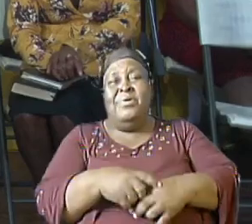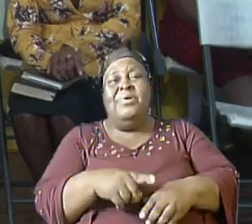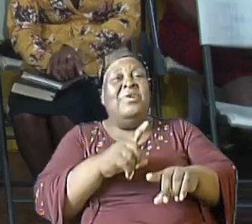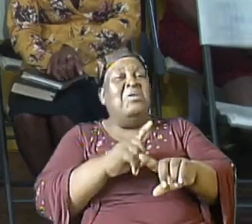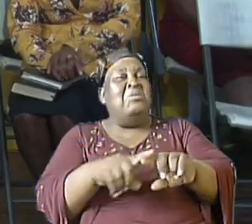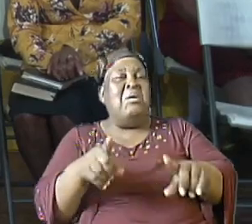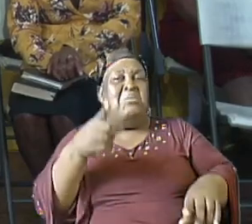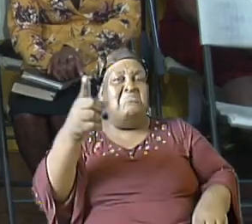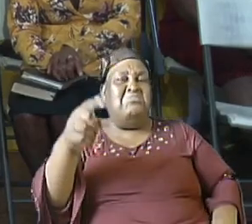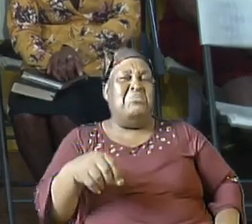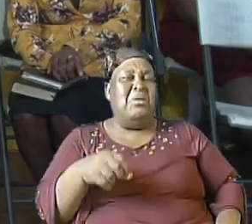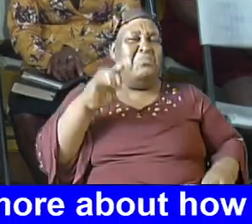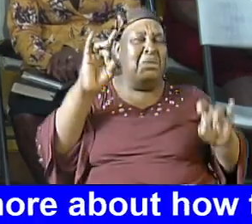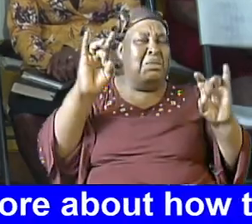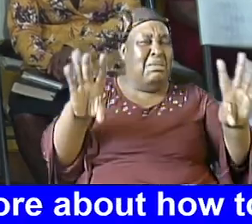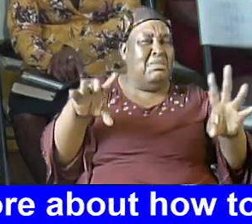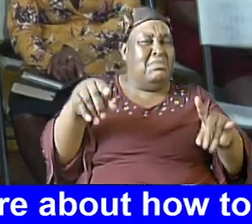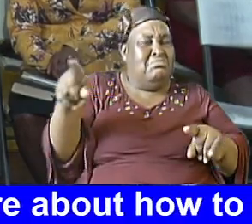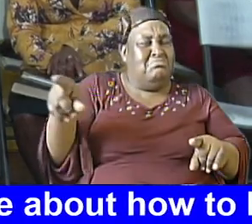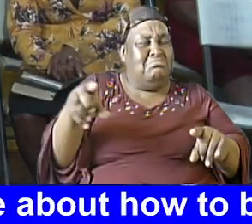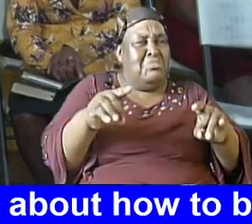she, can't take her.